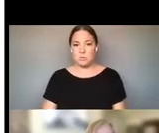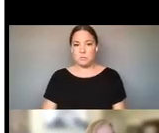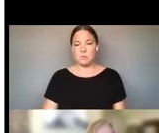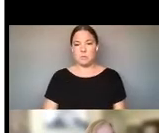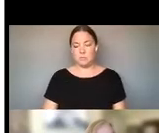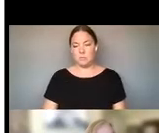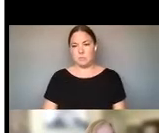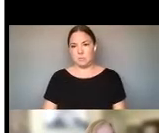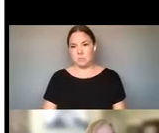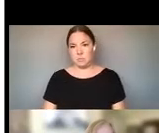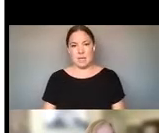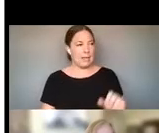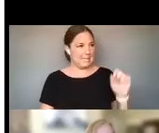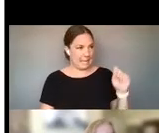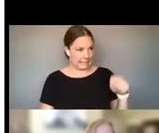Yes.